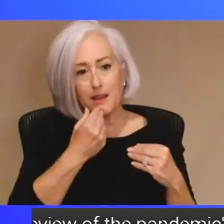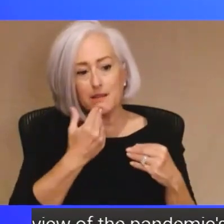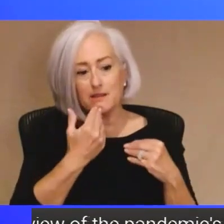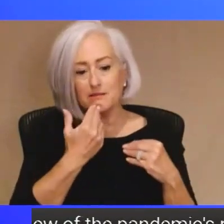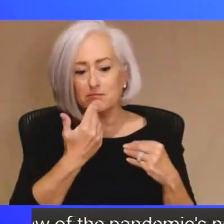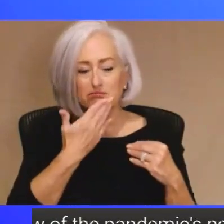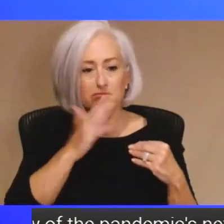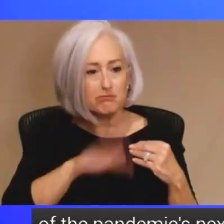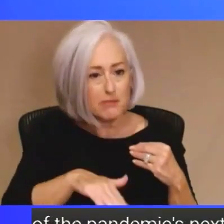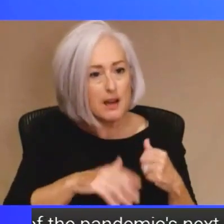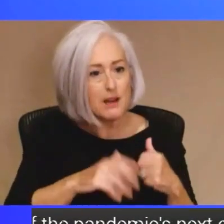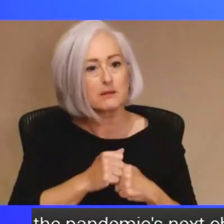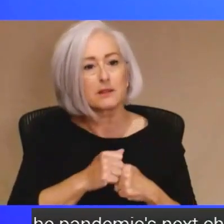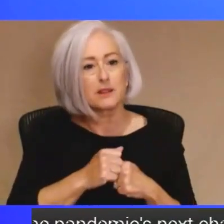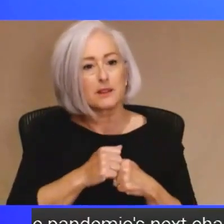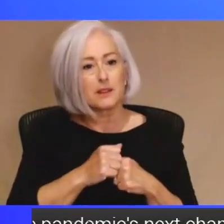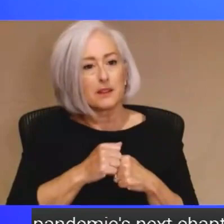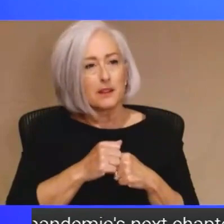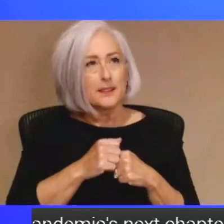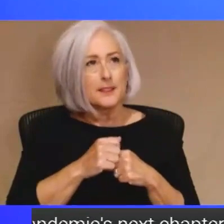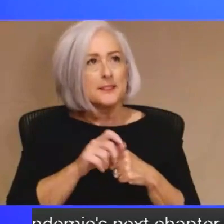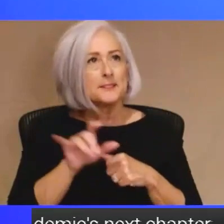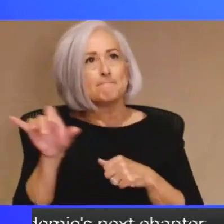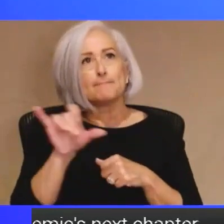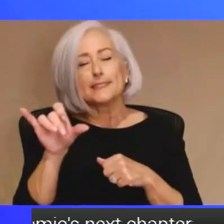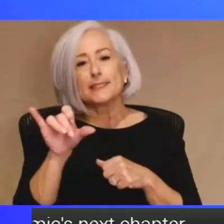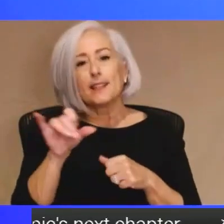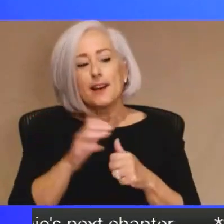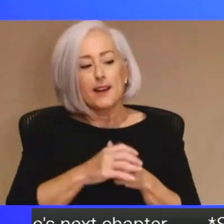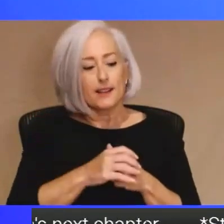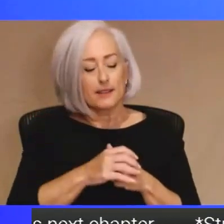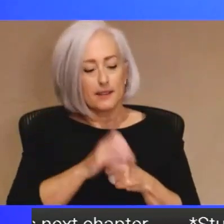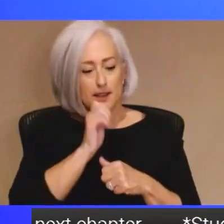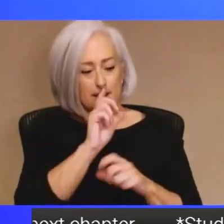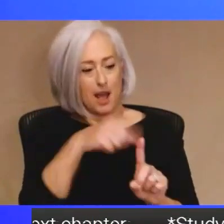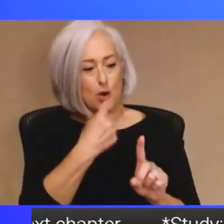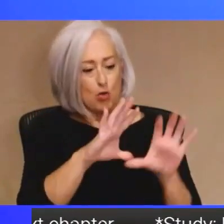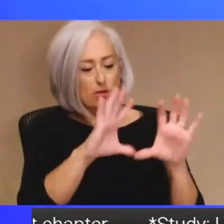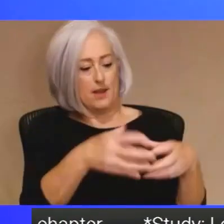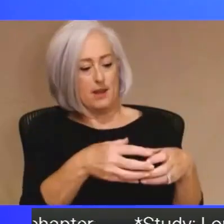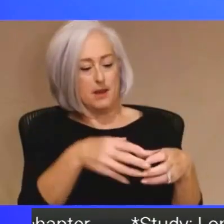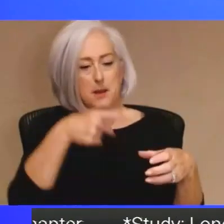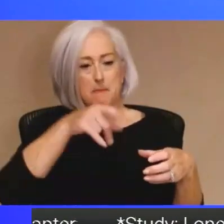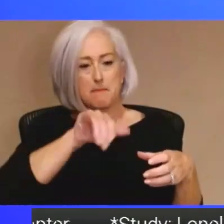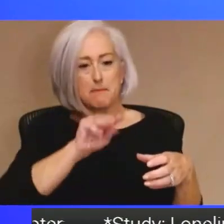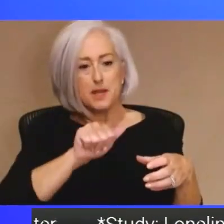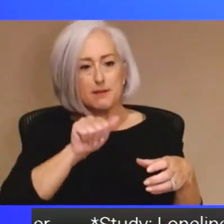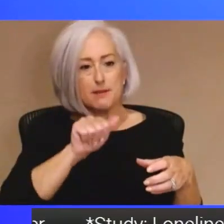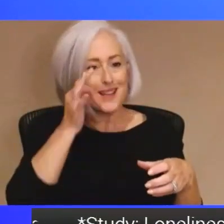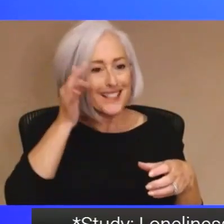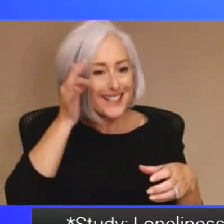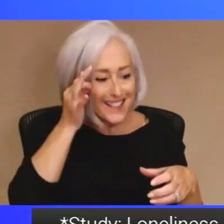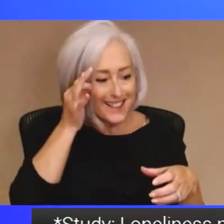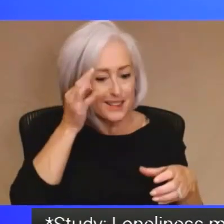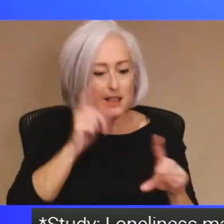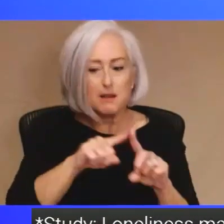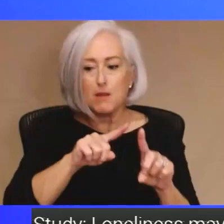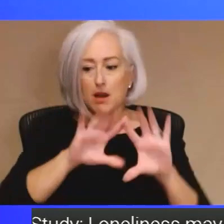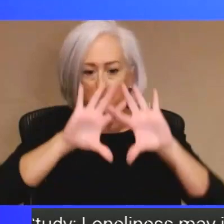It's a canary in the cage. It's not just the Pima Indians, but our entire population that's going through this change